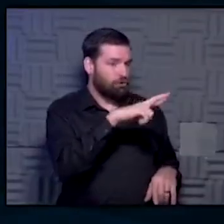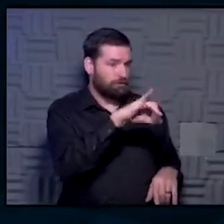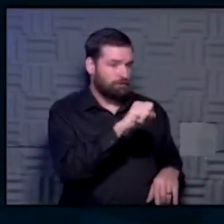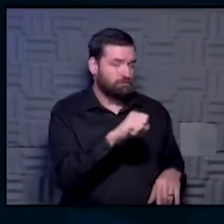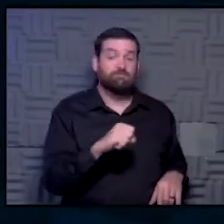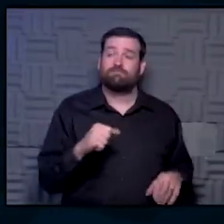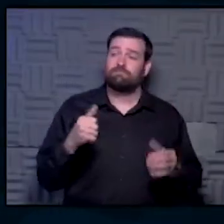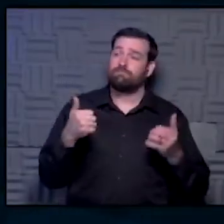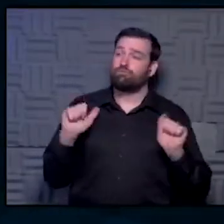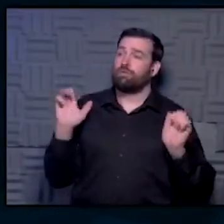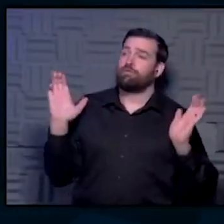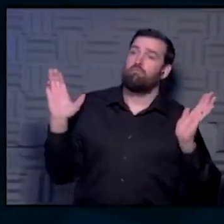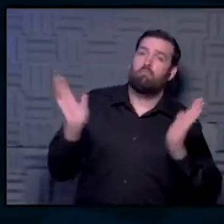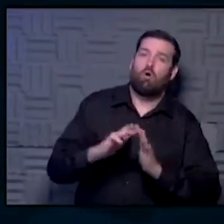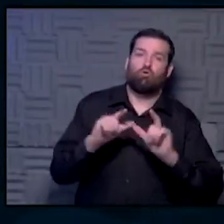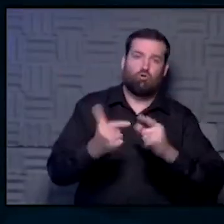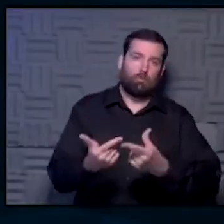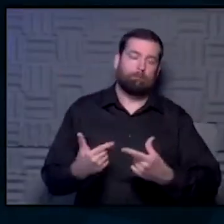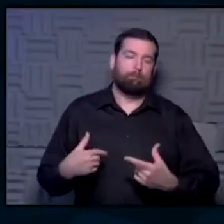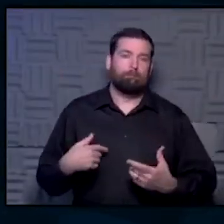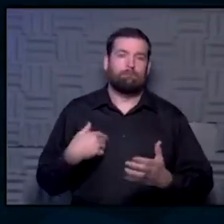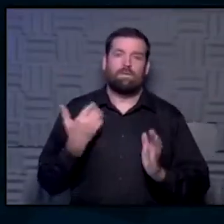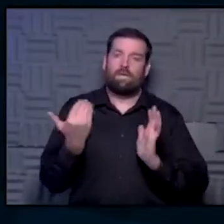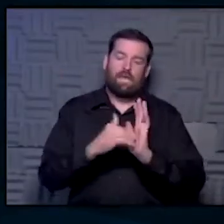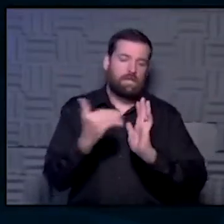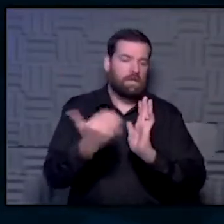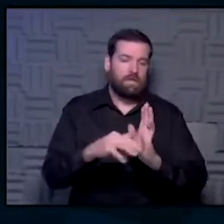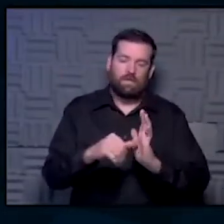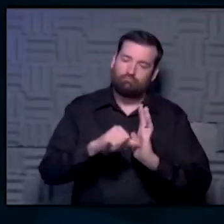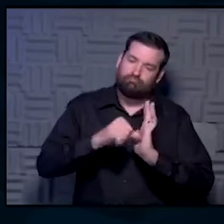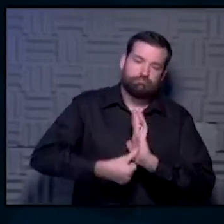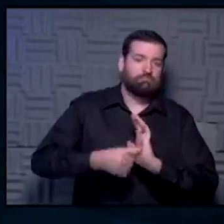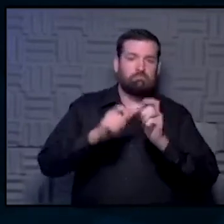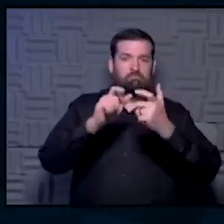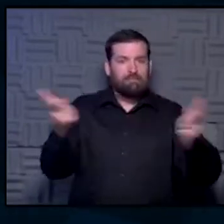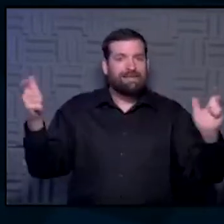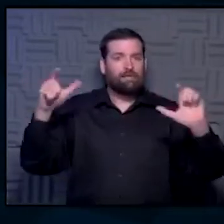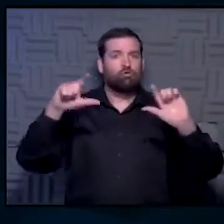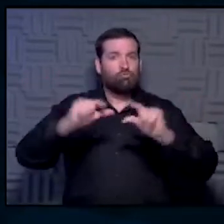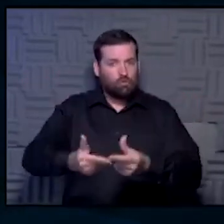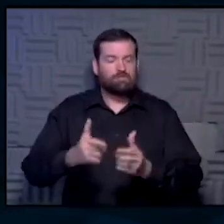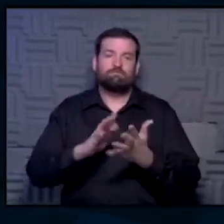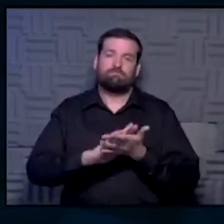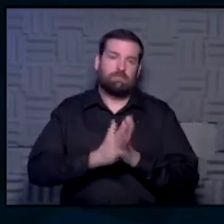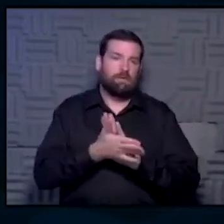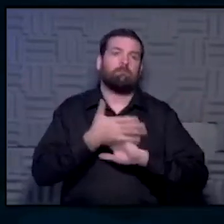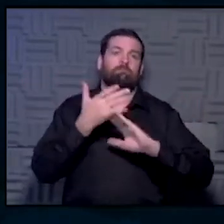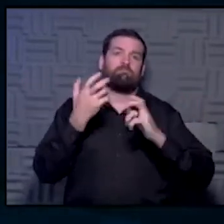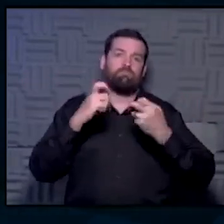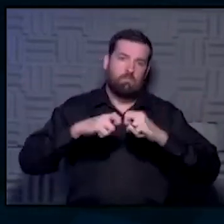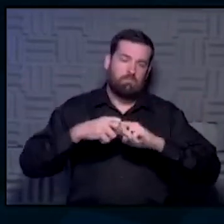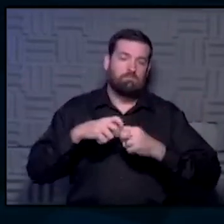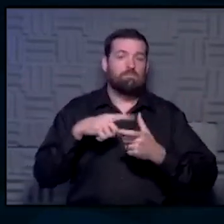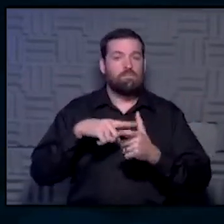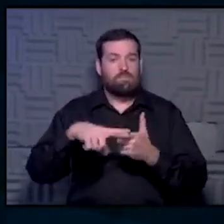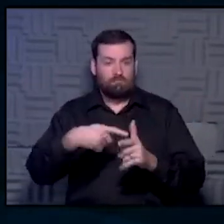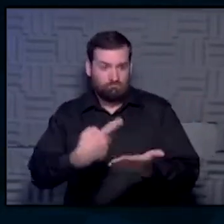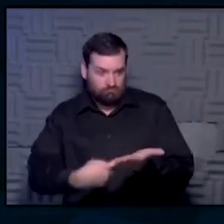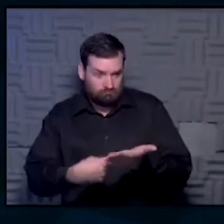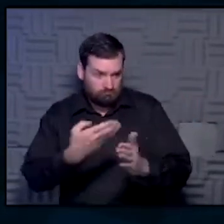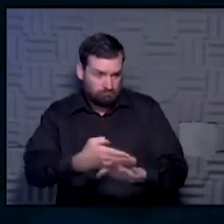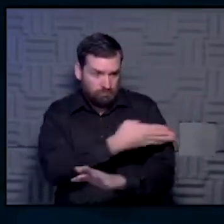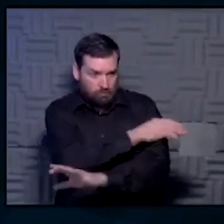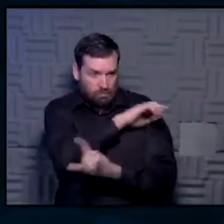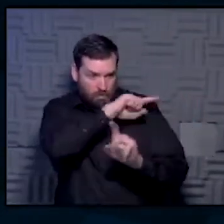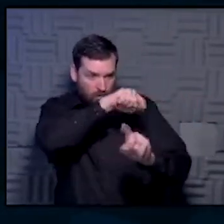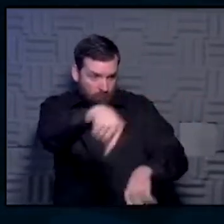Try to do smaller groups. Over and over again, we see that it's the large groups that become the problem. And then just a kind of a conversation before everybody coming. Do